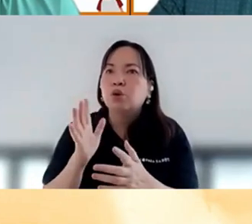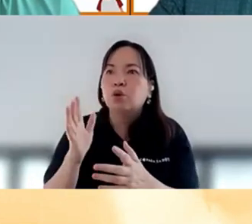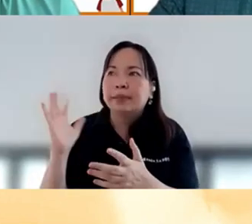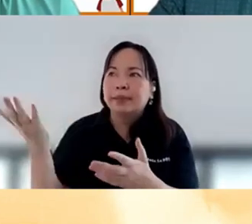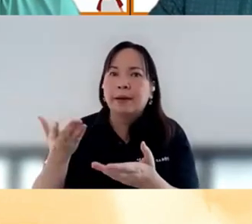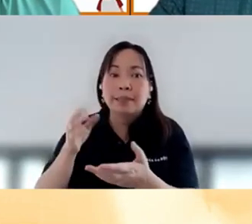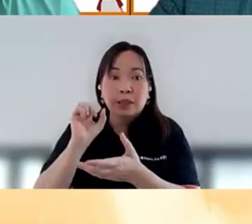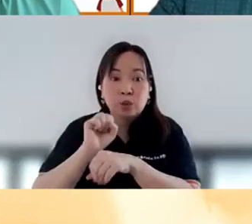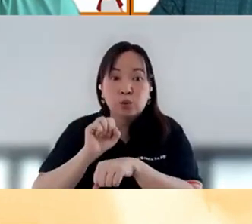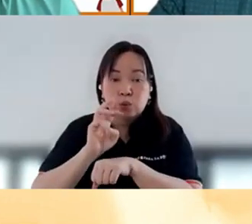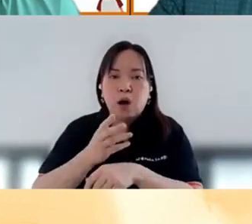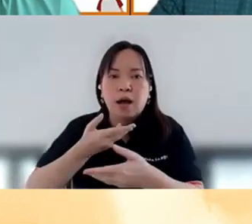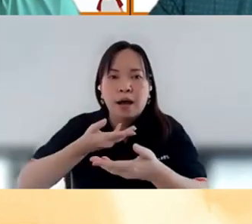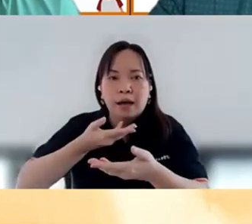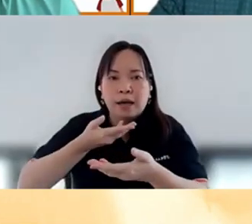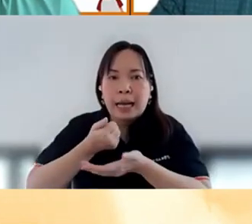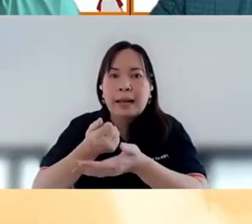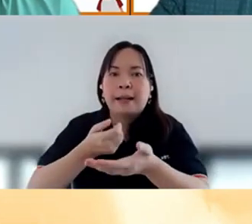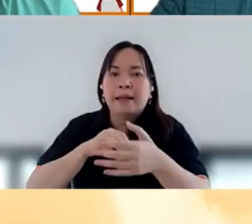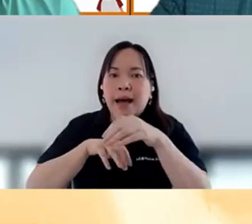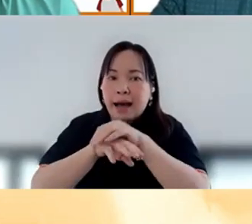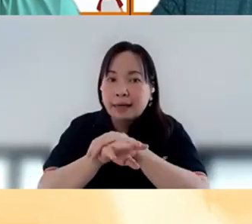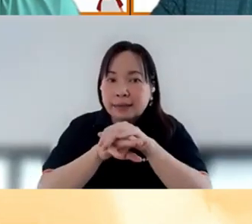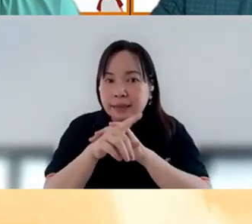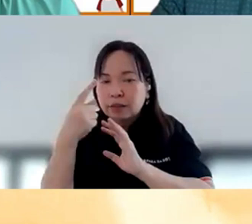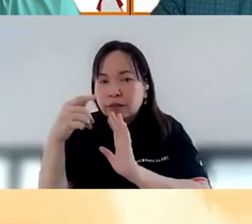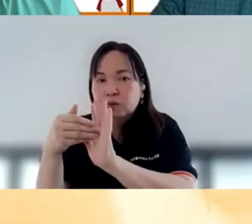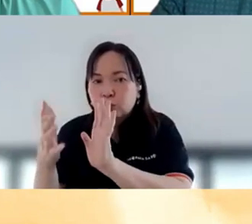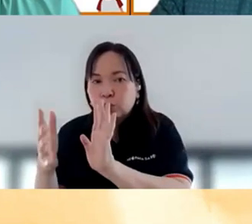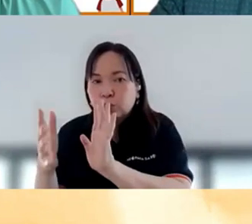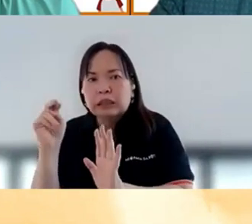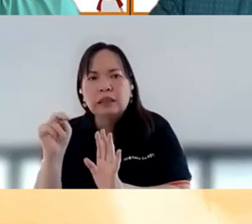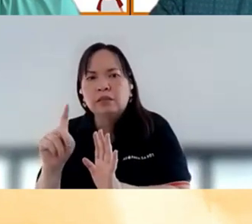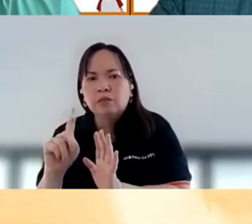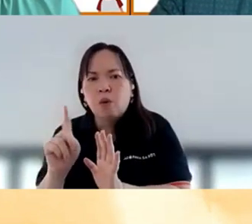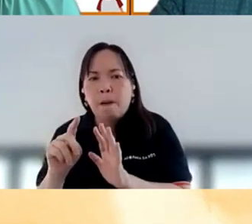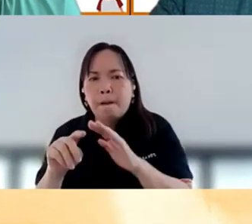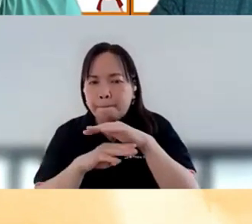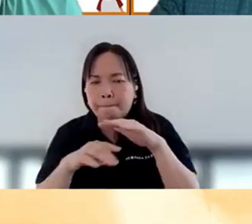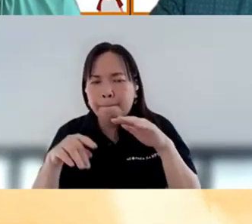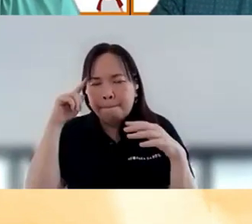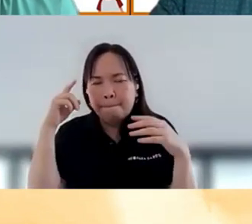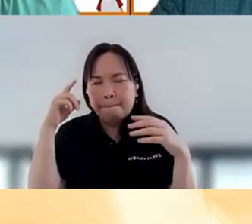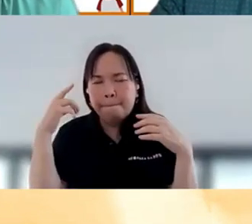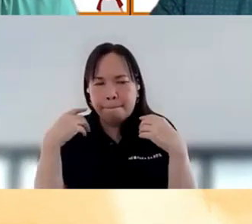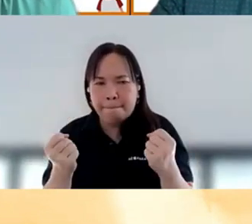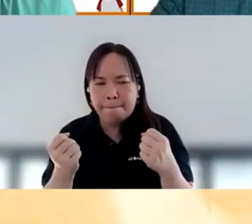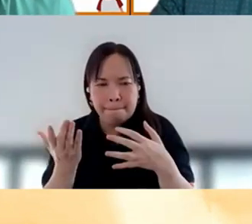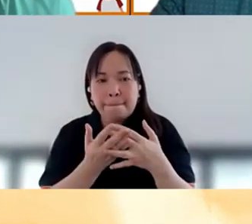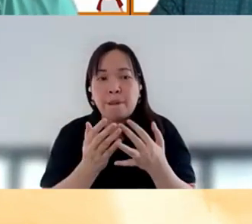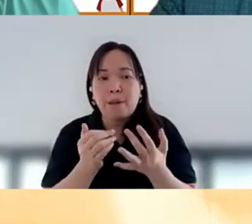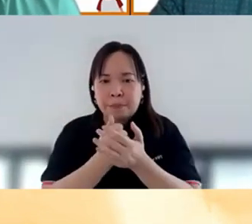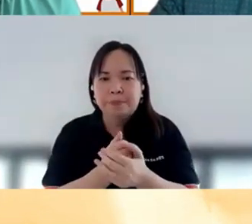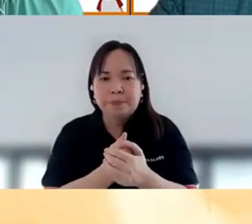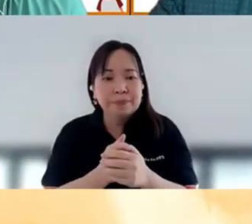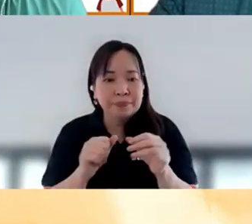mga learners who are in need with basic mental health interventions. Also,